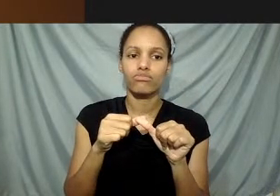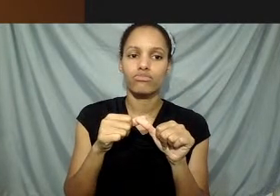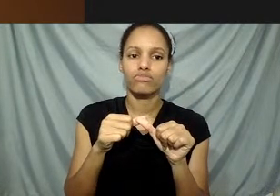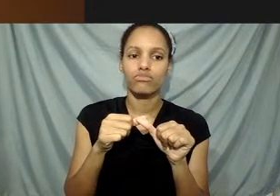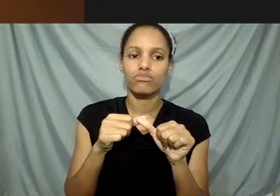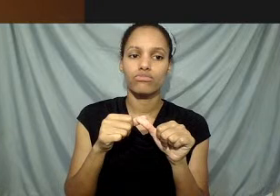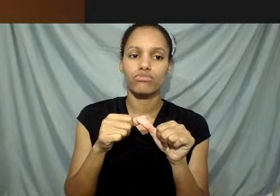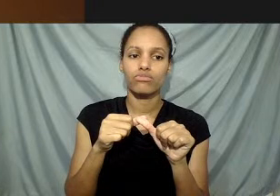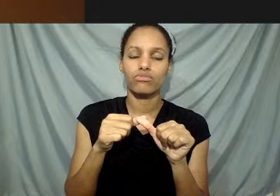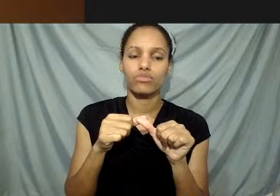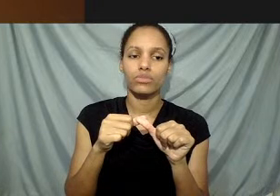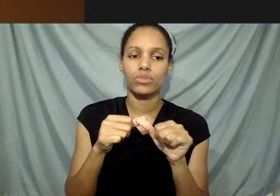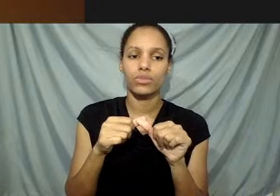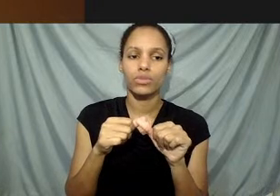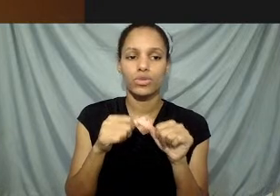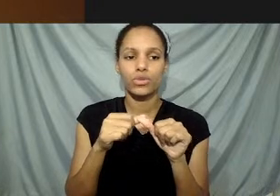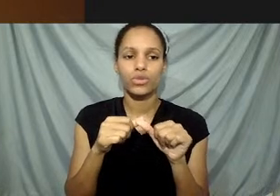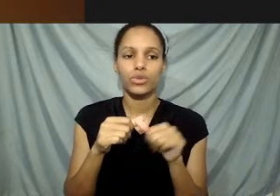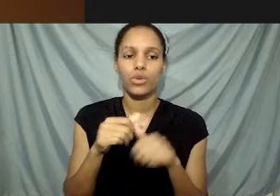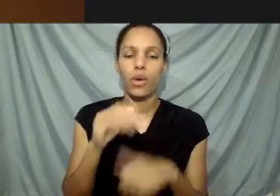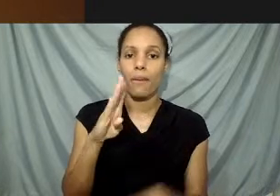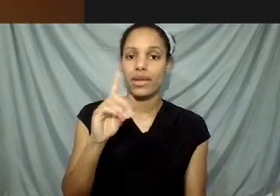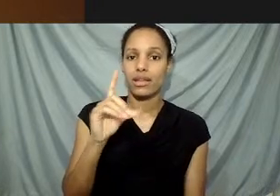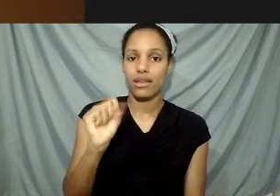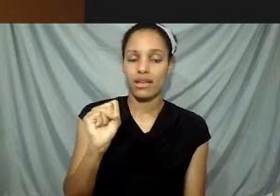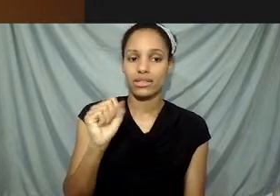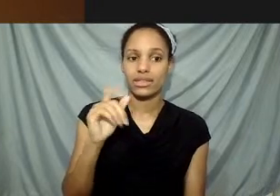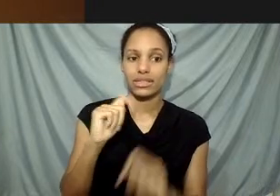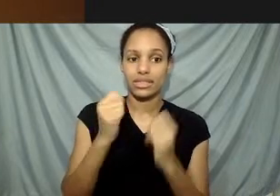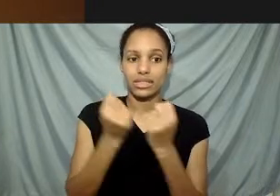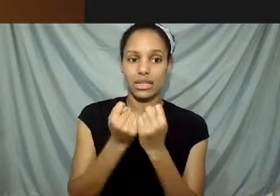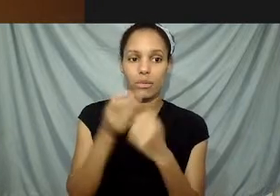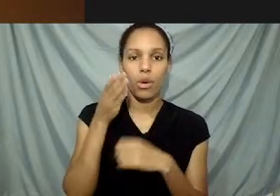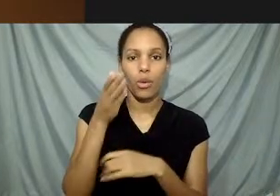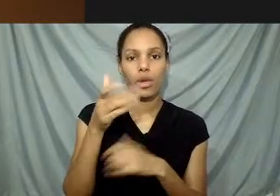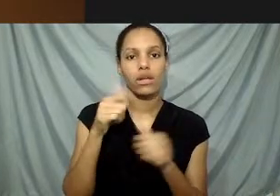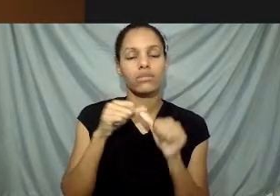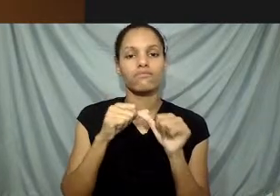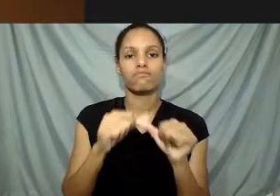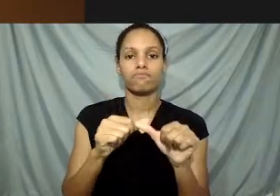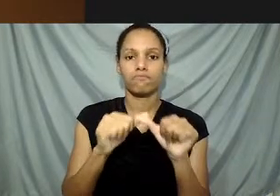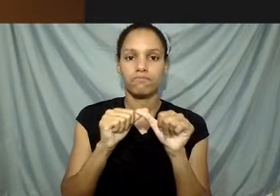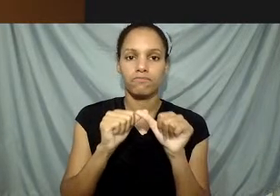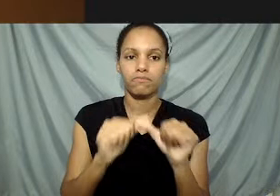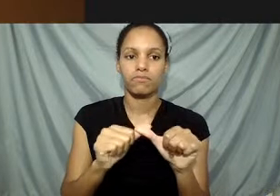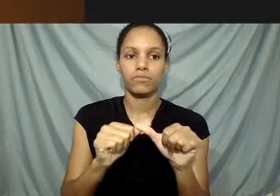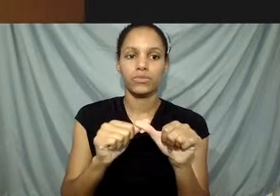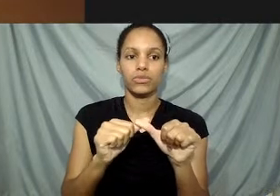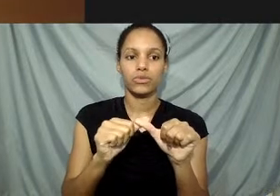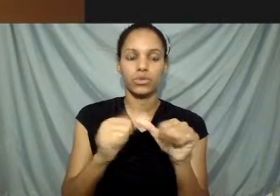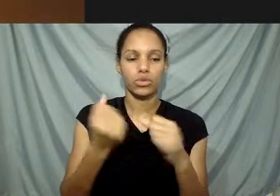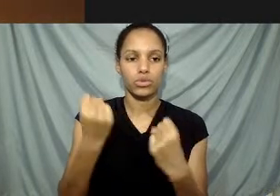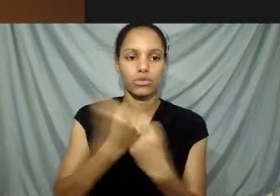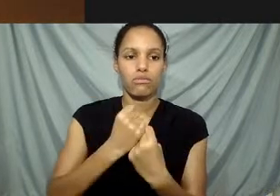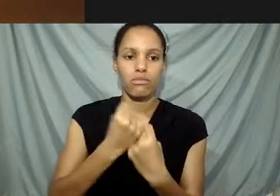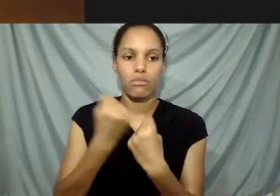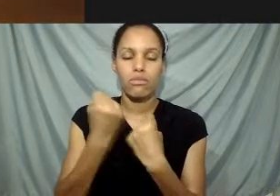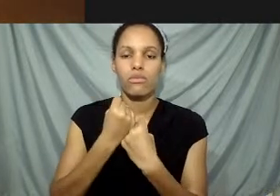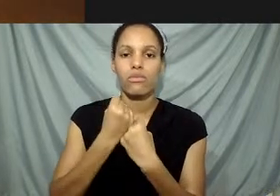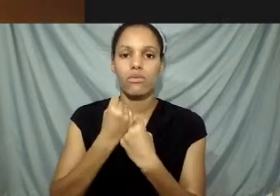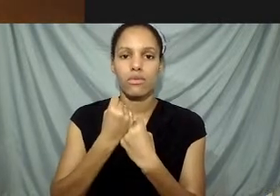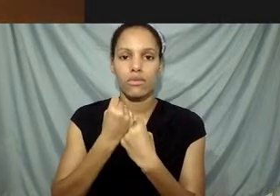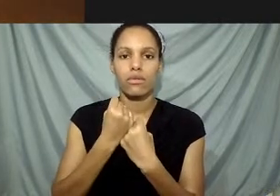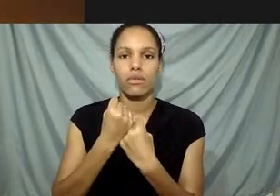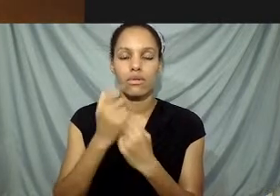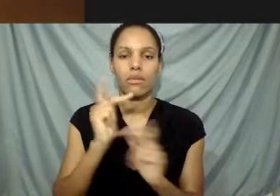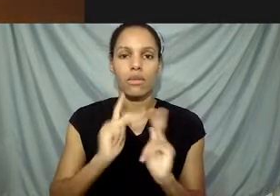like libation. Our BDS team will continue to stand in solidarity with all those who want an immediate end